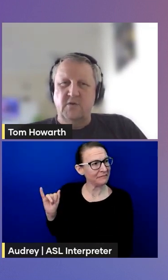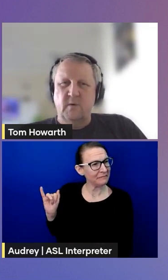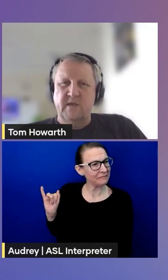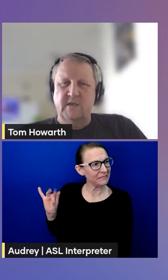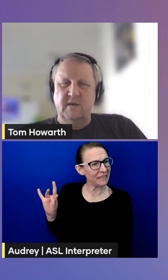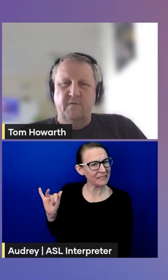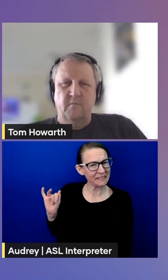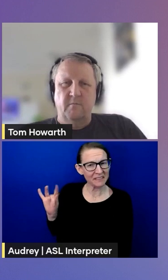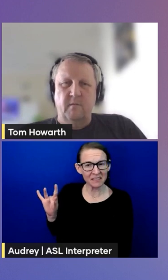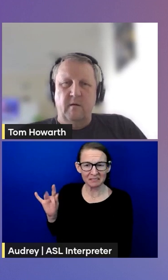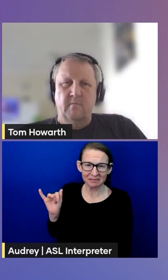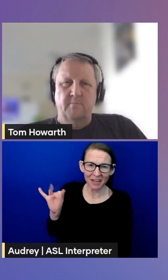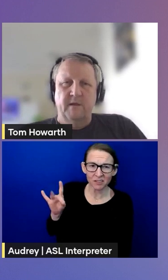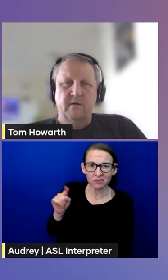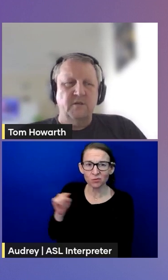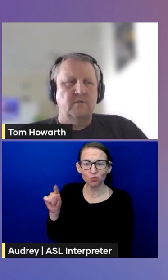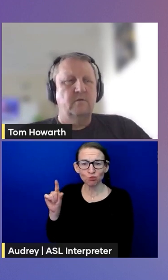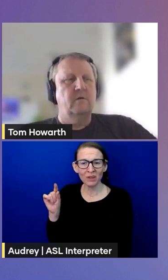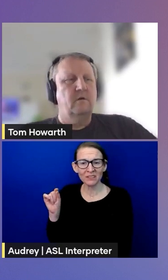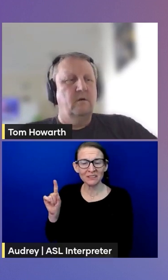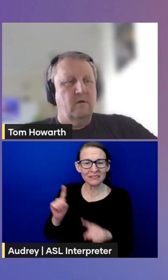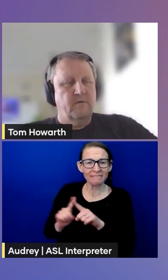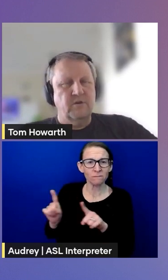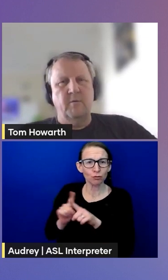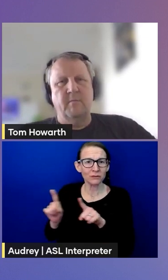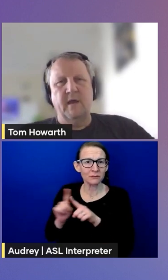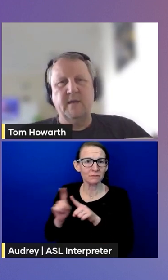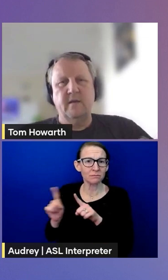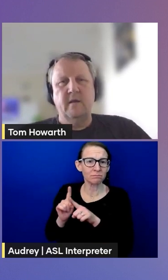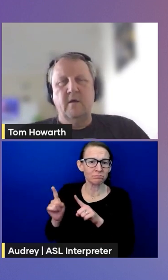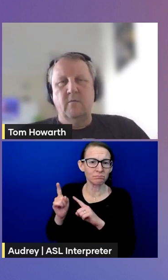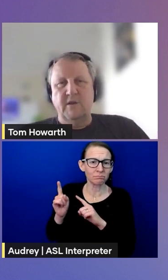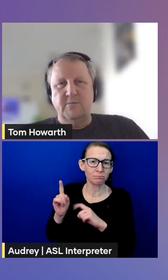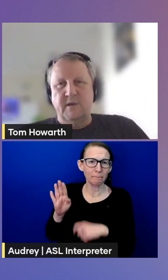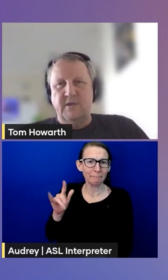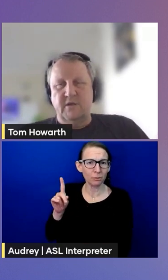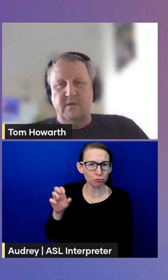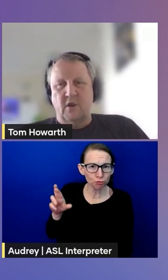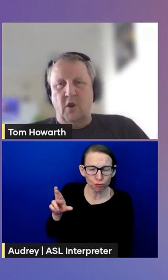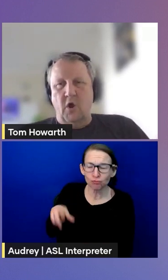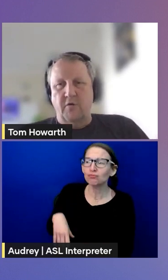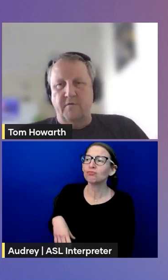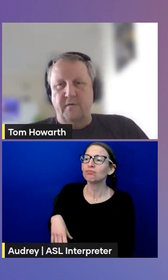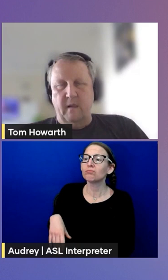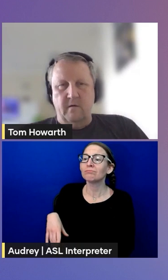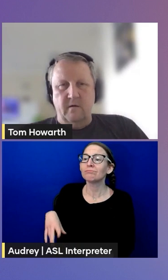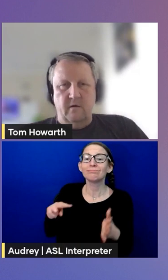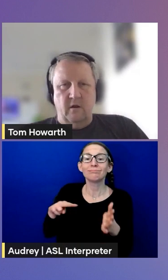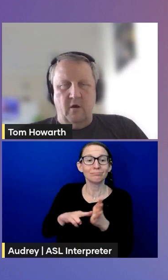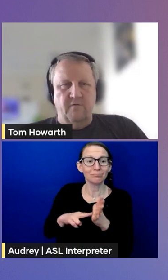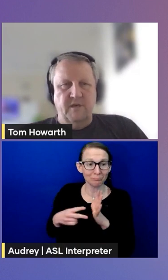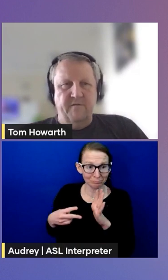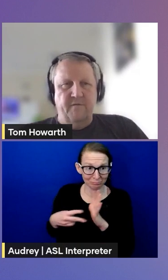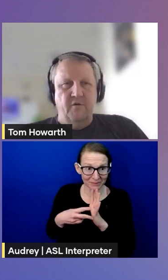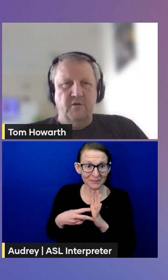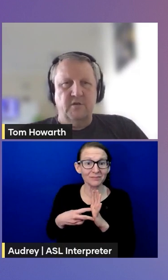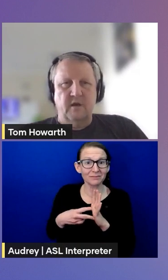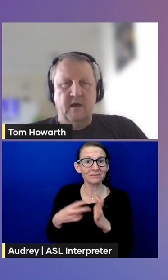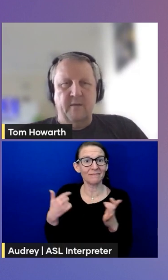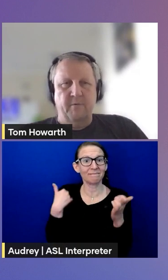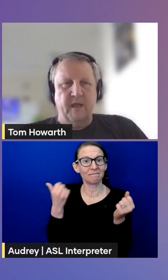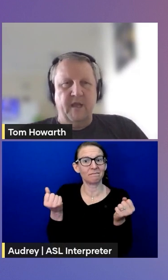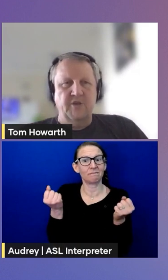18 to 20 different builders off the top of my head, which means that there's a lot of